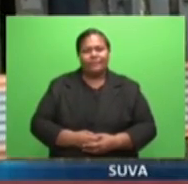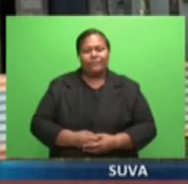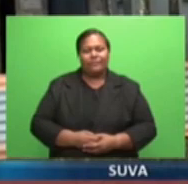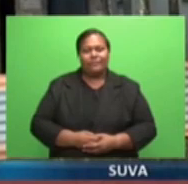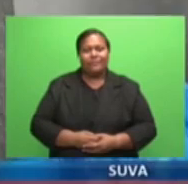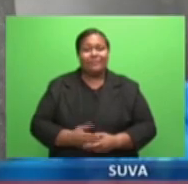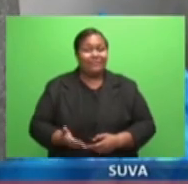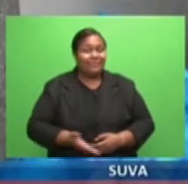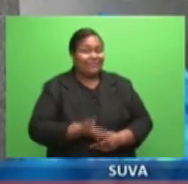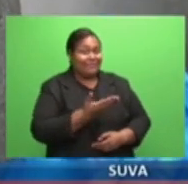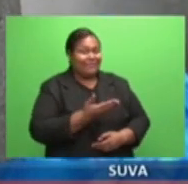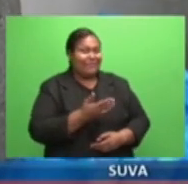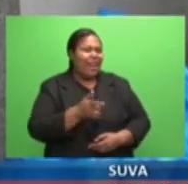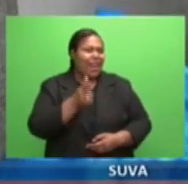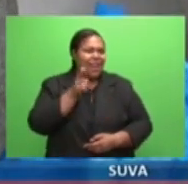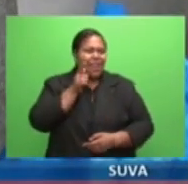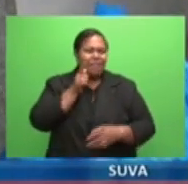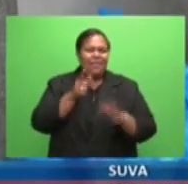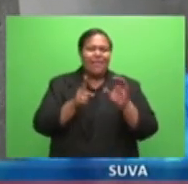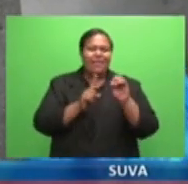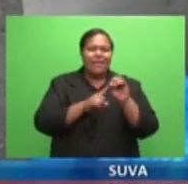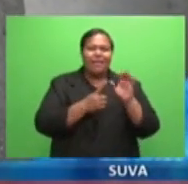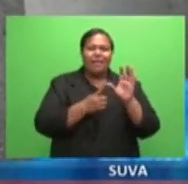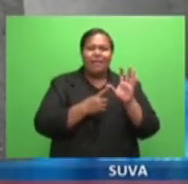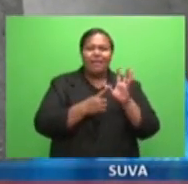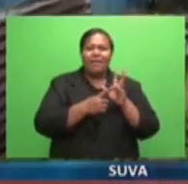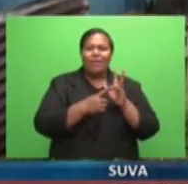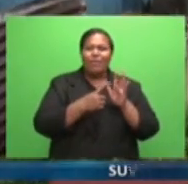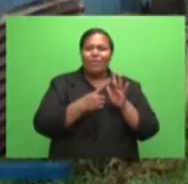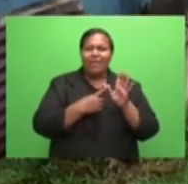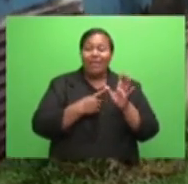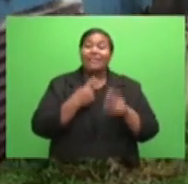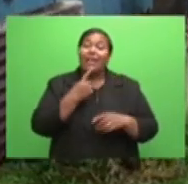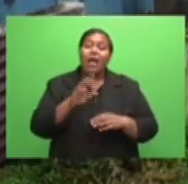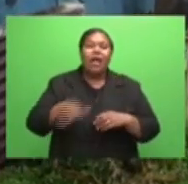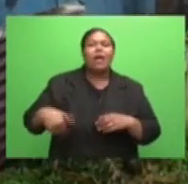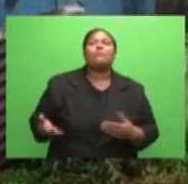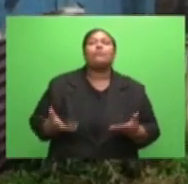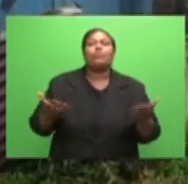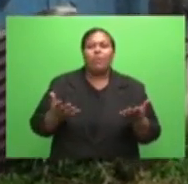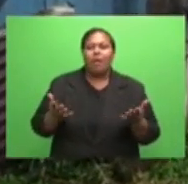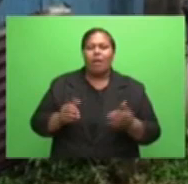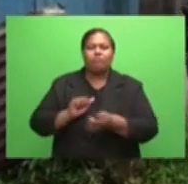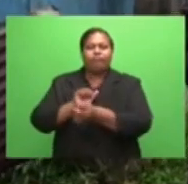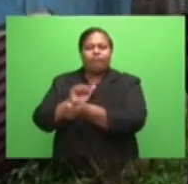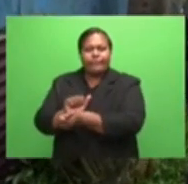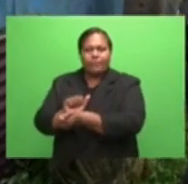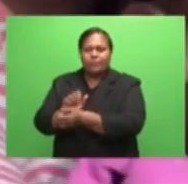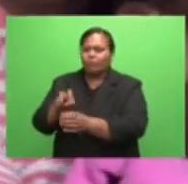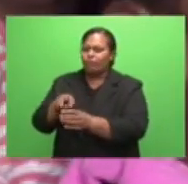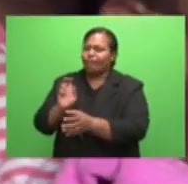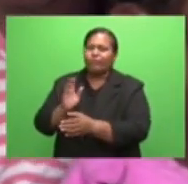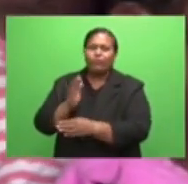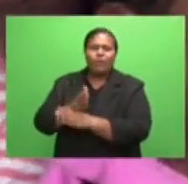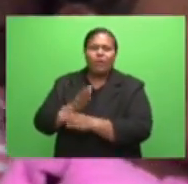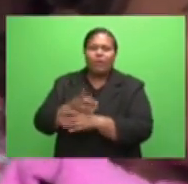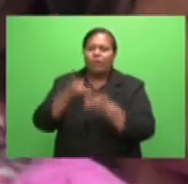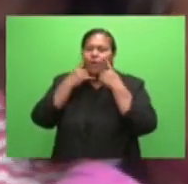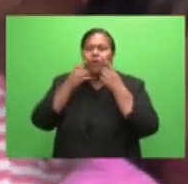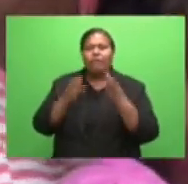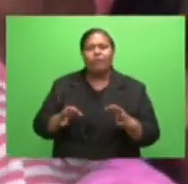Gawea village in Lami says her husband is no longer working and has been in prison for the past 2 weeks for breaching